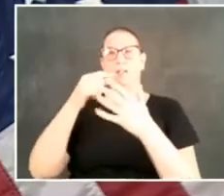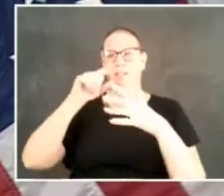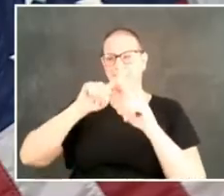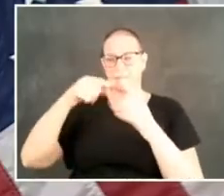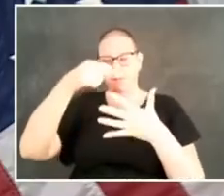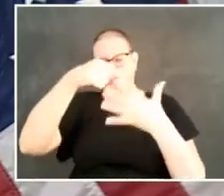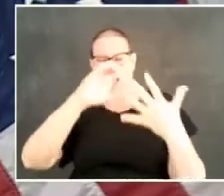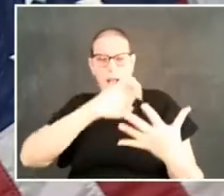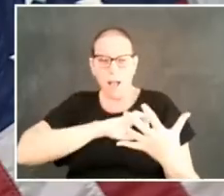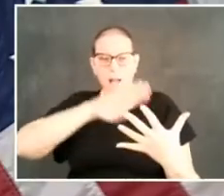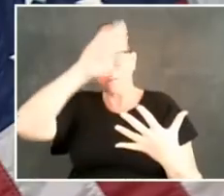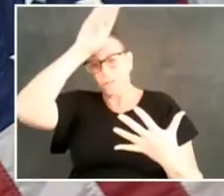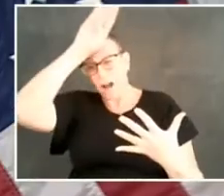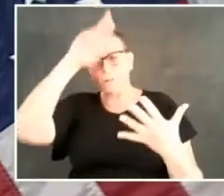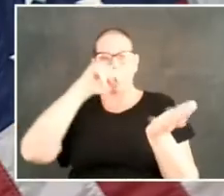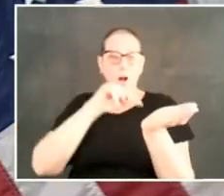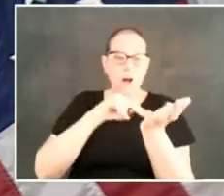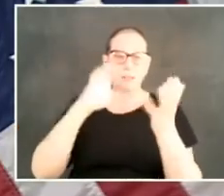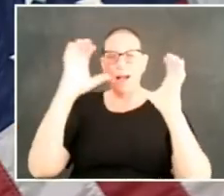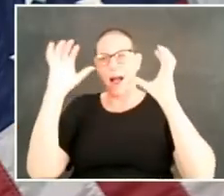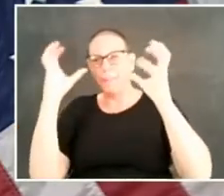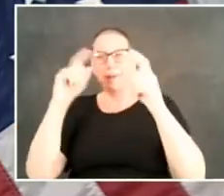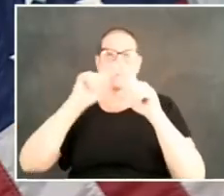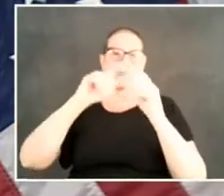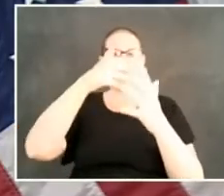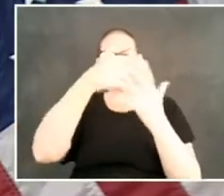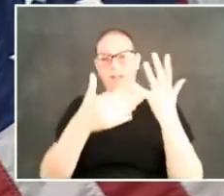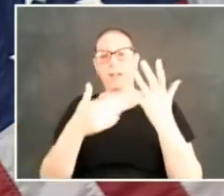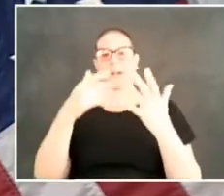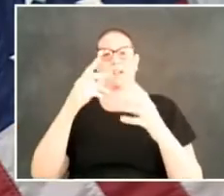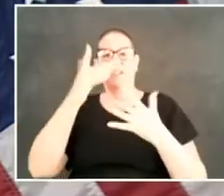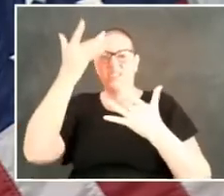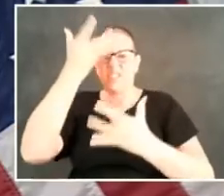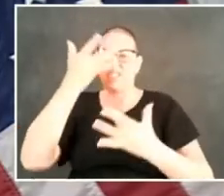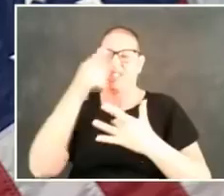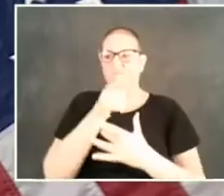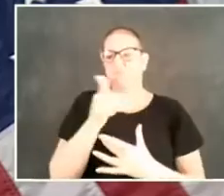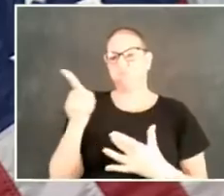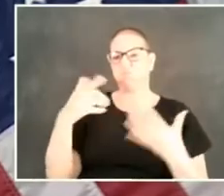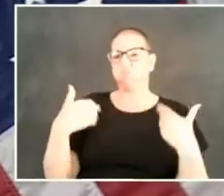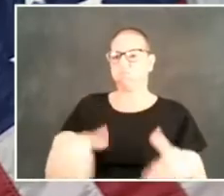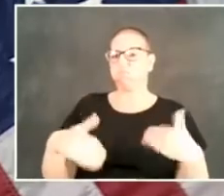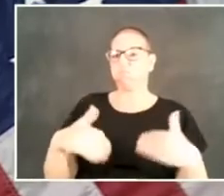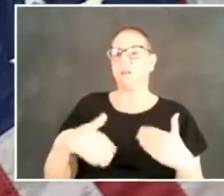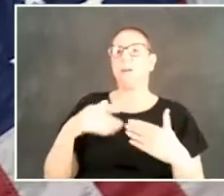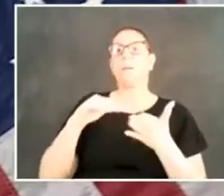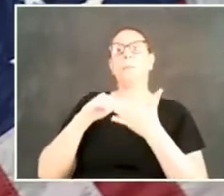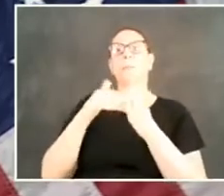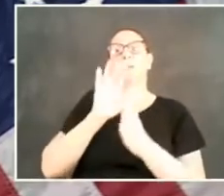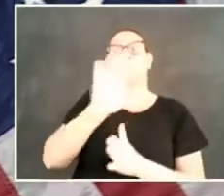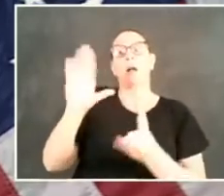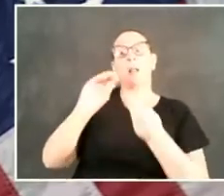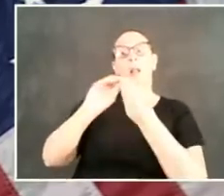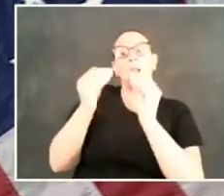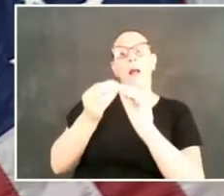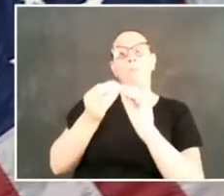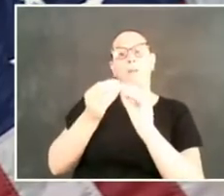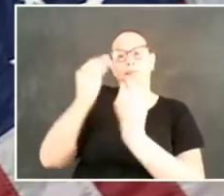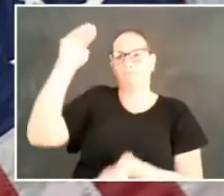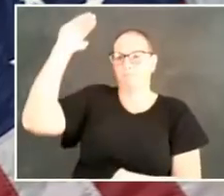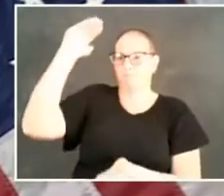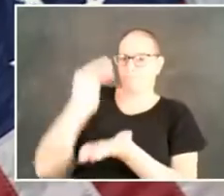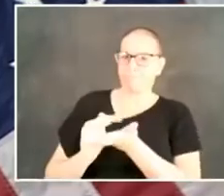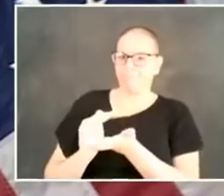really experiencing tremendous trouble because so many of their employees were out. And obviously, first and foremost, our concern was